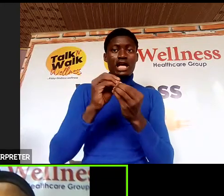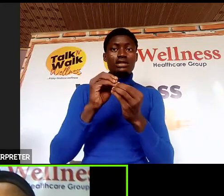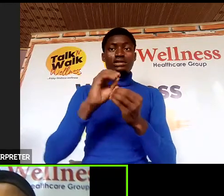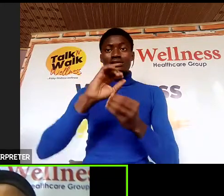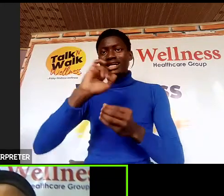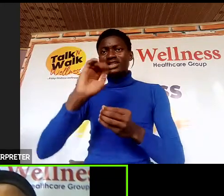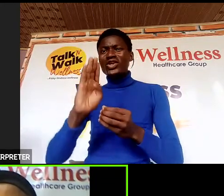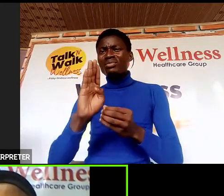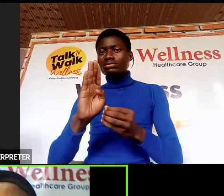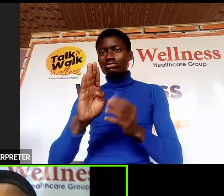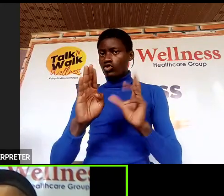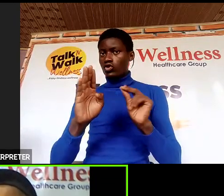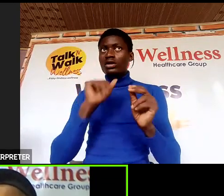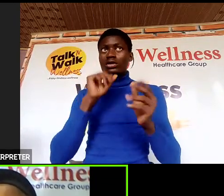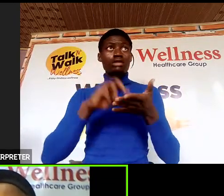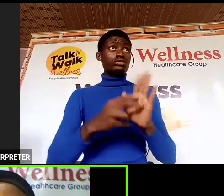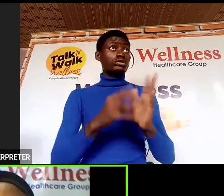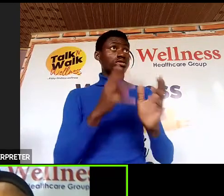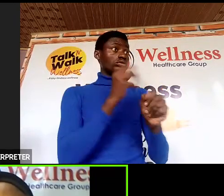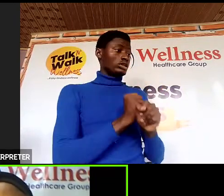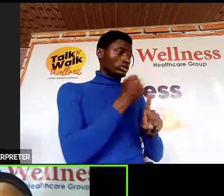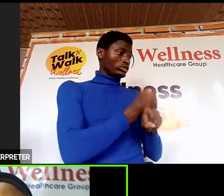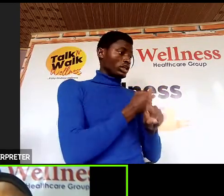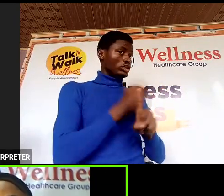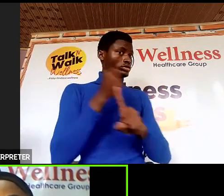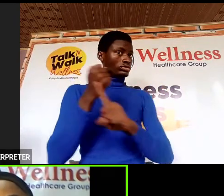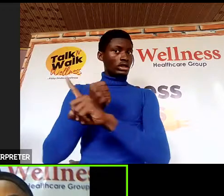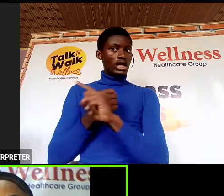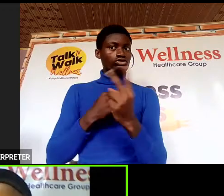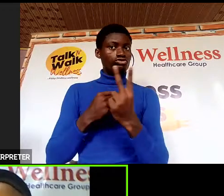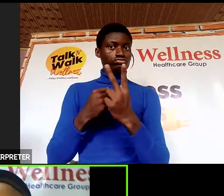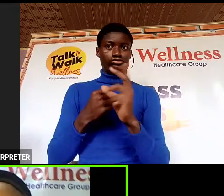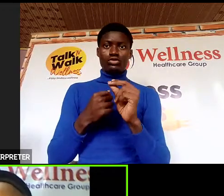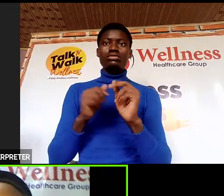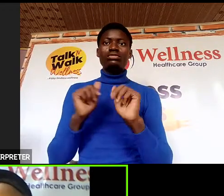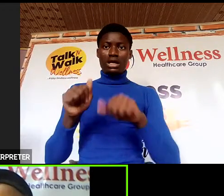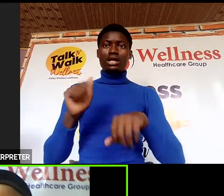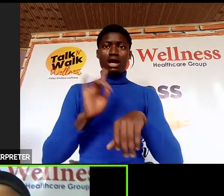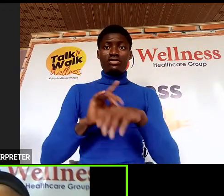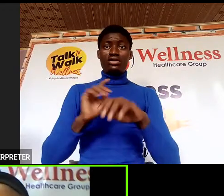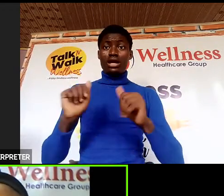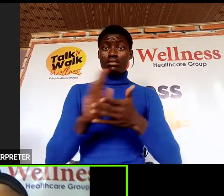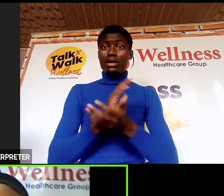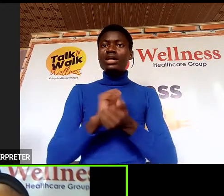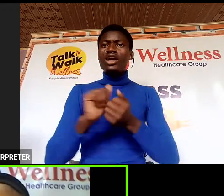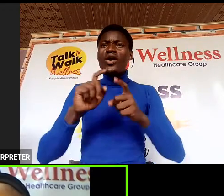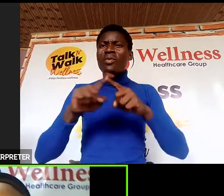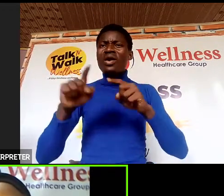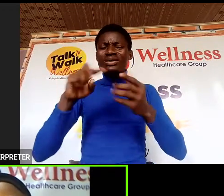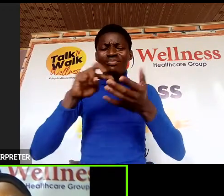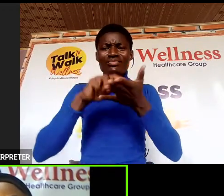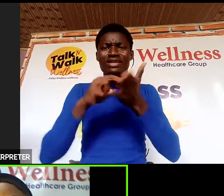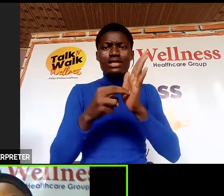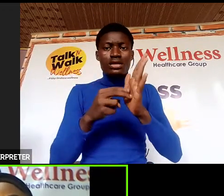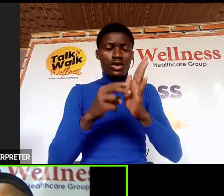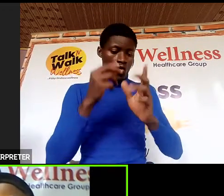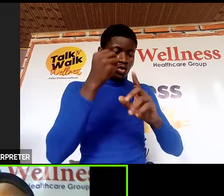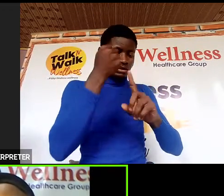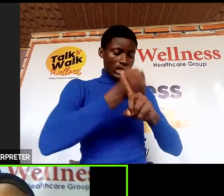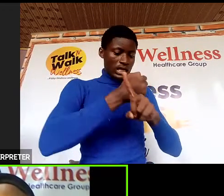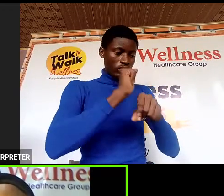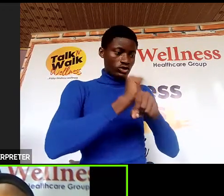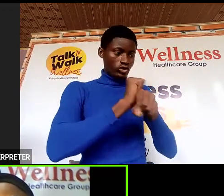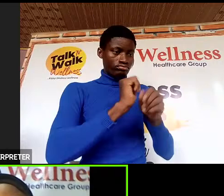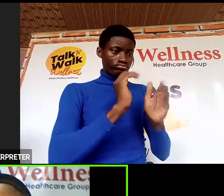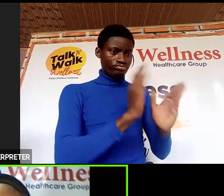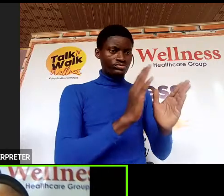on to make us increase our capacity to earn. And if only we can look through it, we can look inside of us,